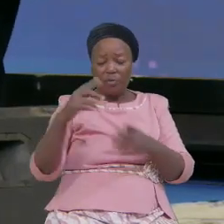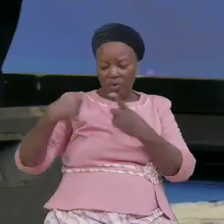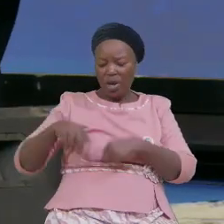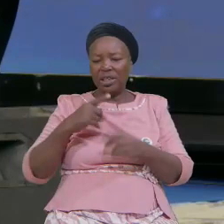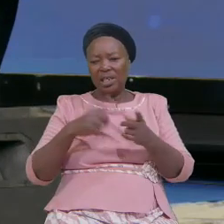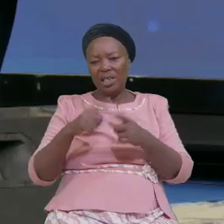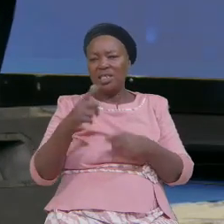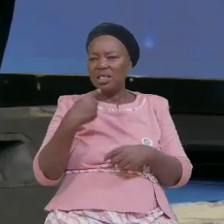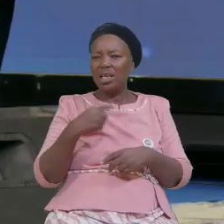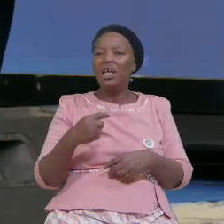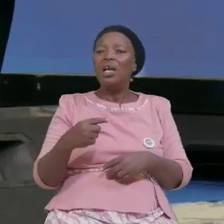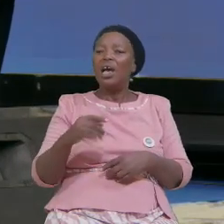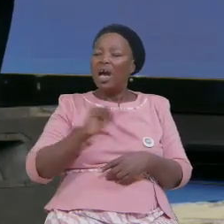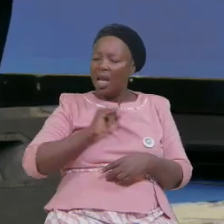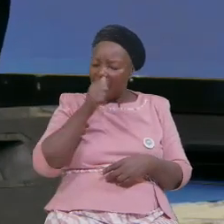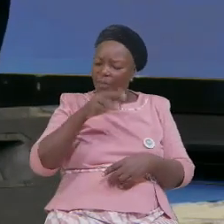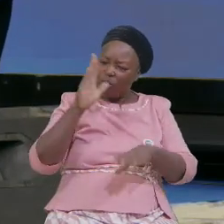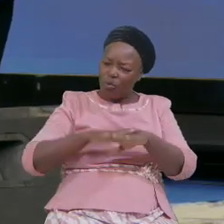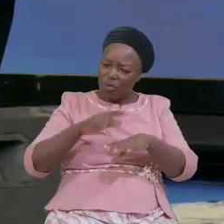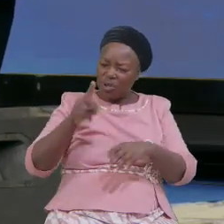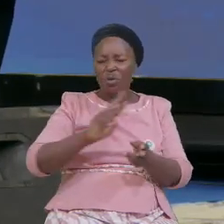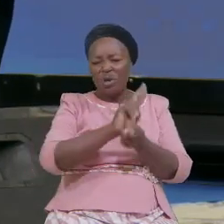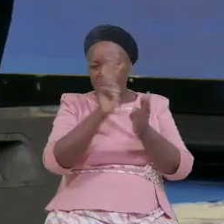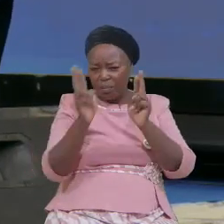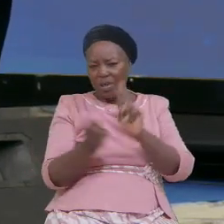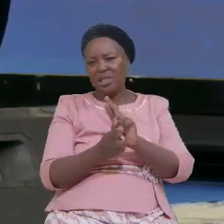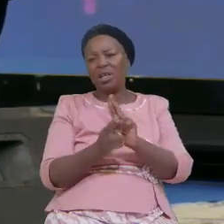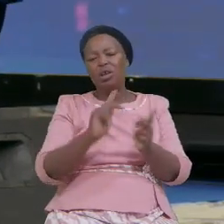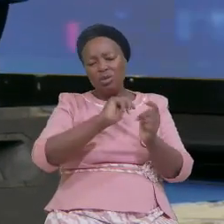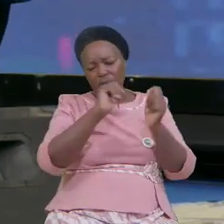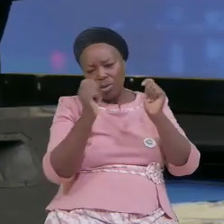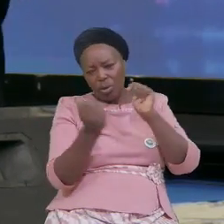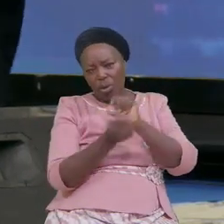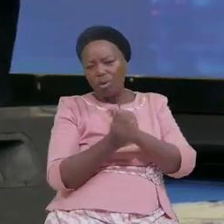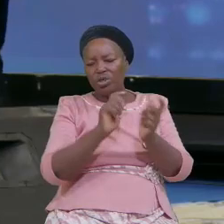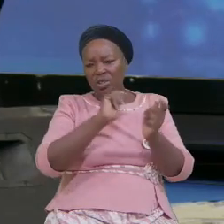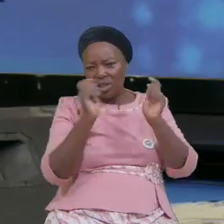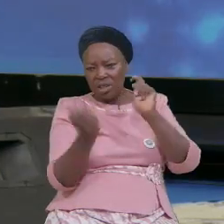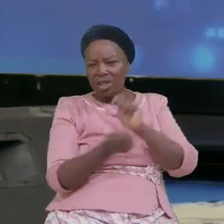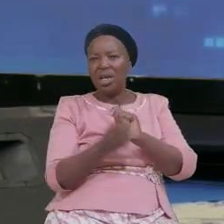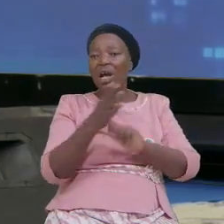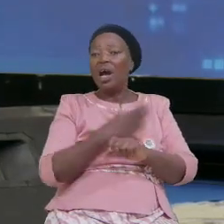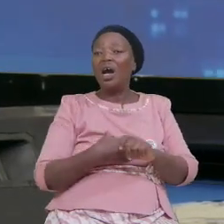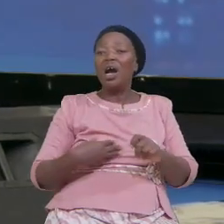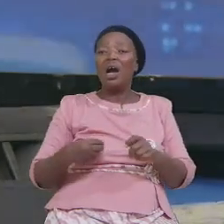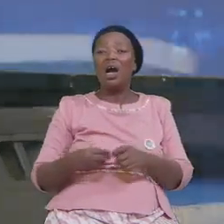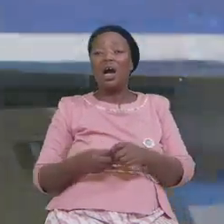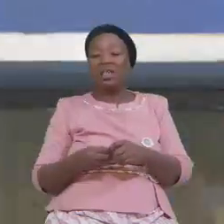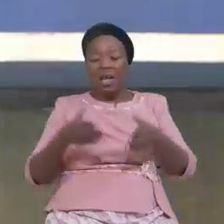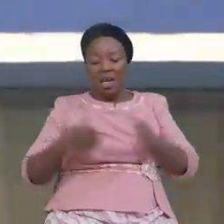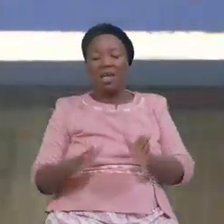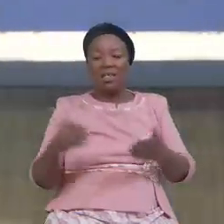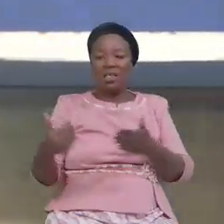door, and I'm warning you, repent, turn, change, and let new life in